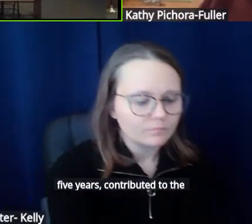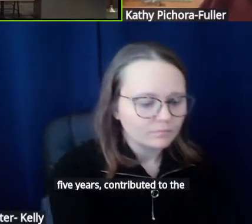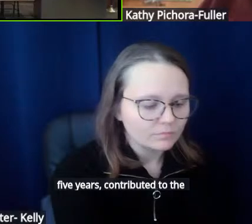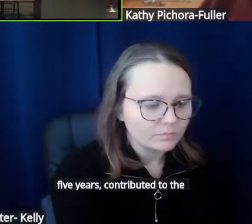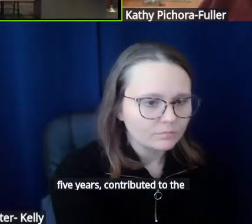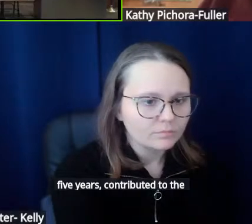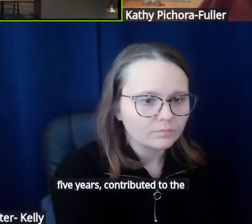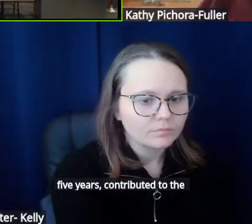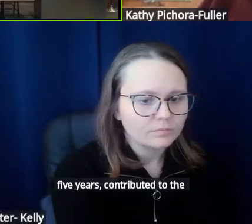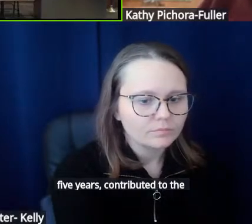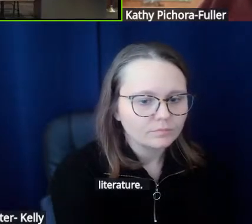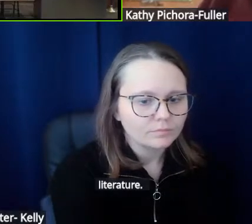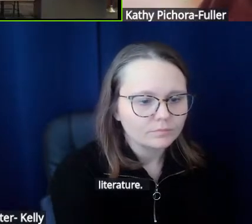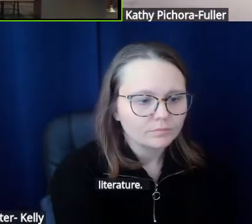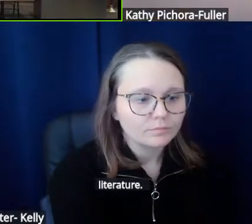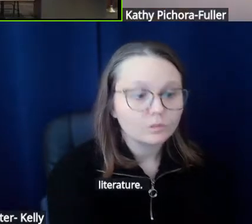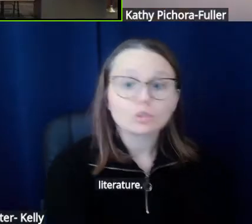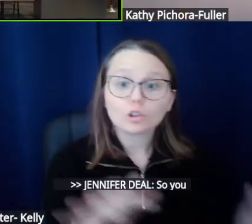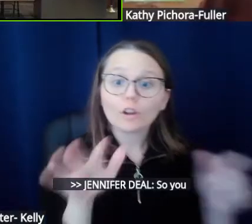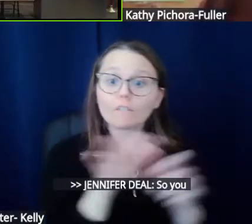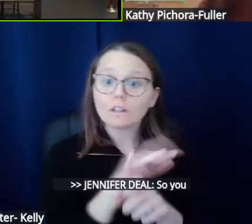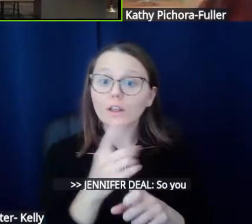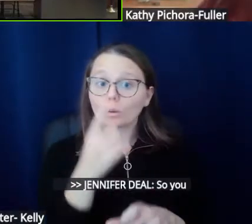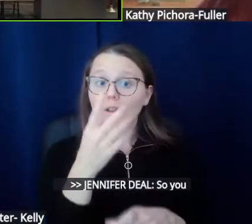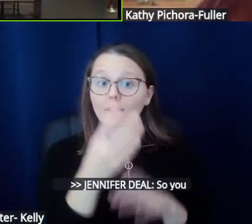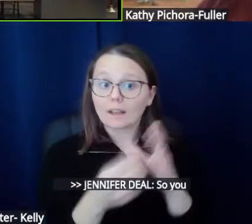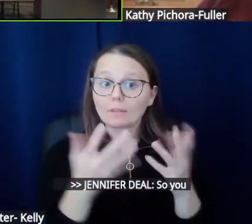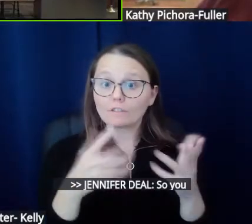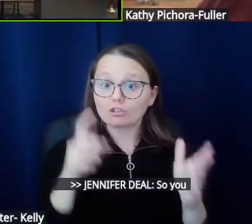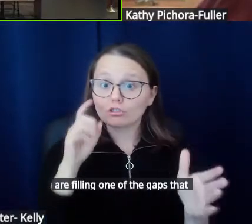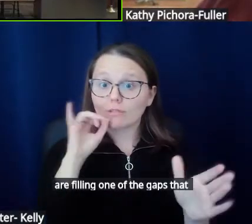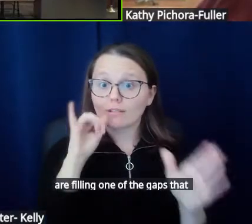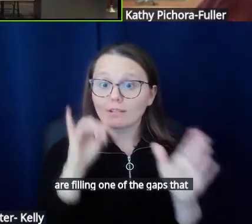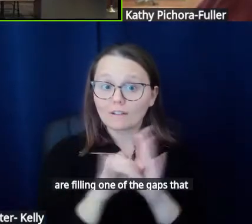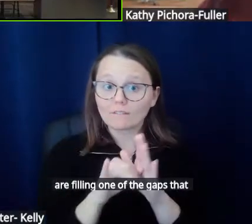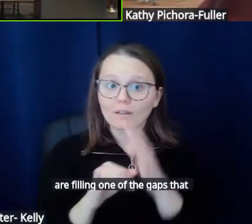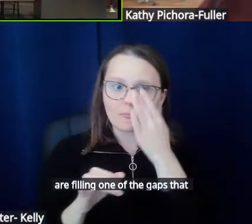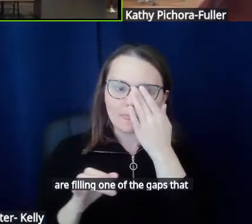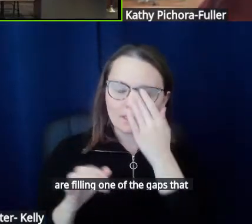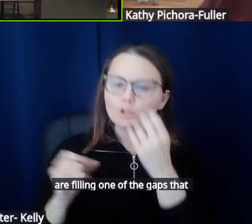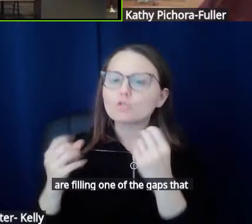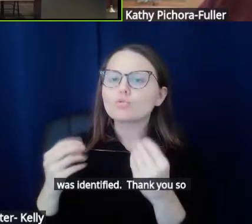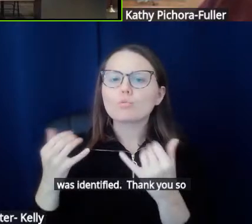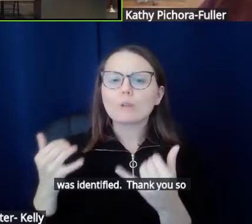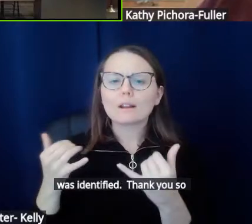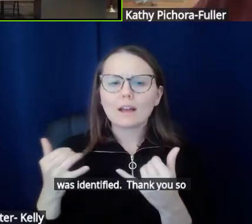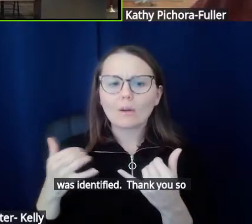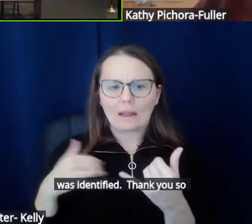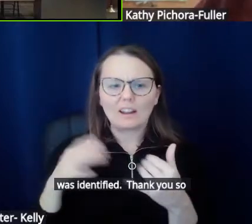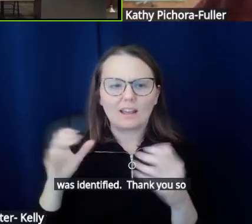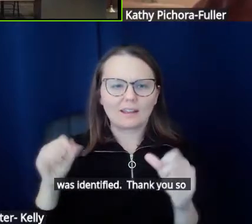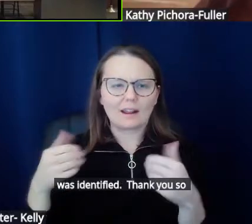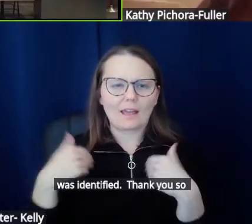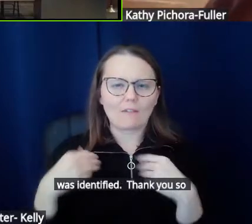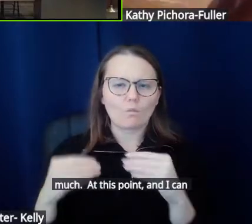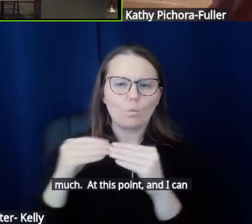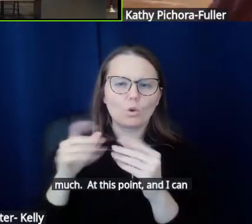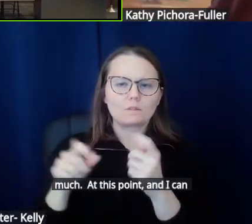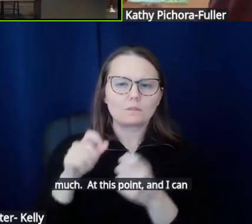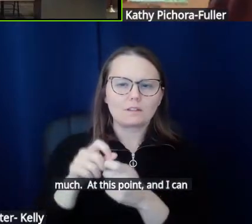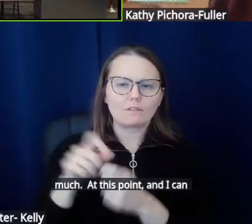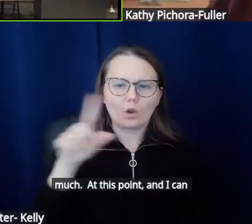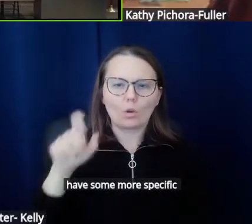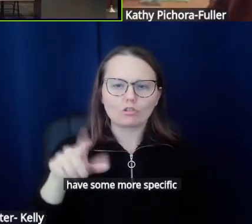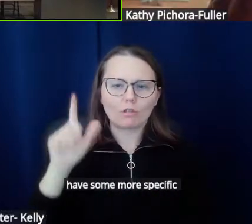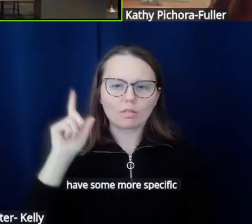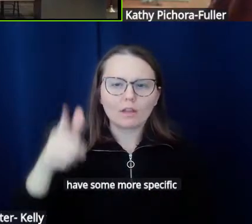the gaps that was identified as that priority area. So thank you so much. At this point, and I can have some more specific questions later, but I'd like to